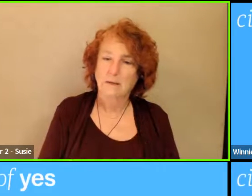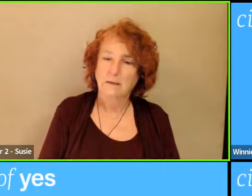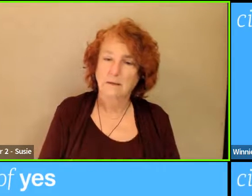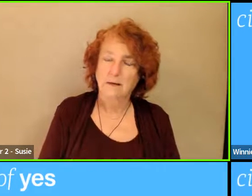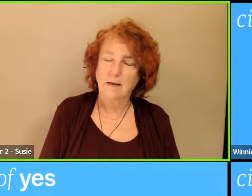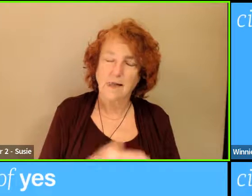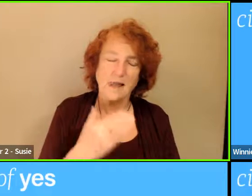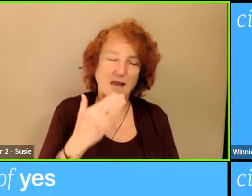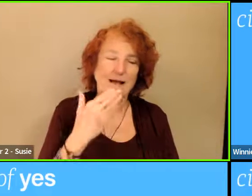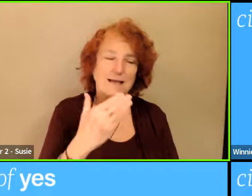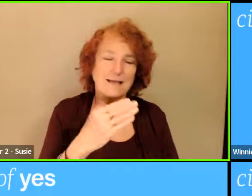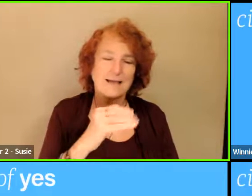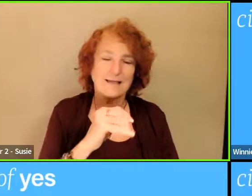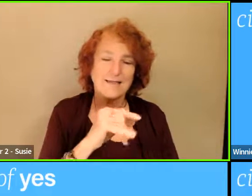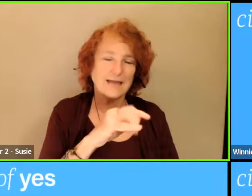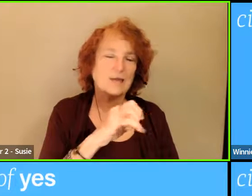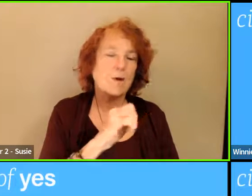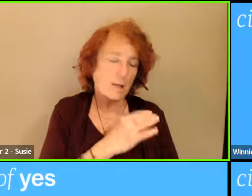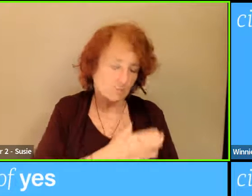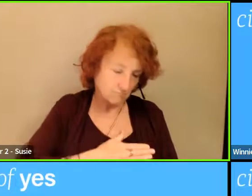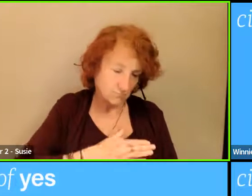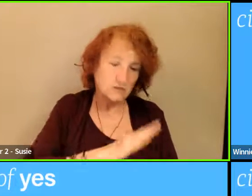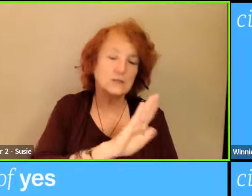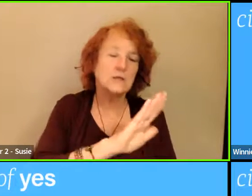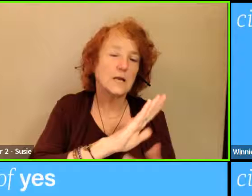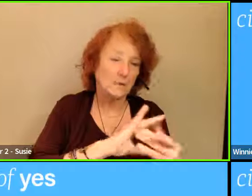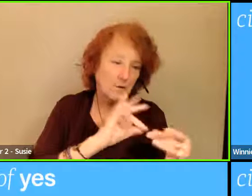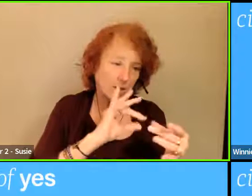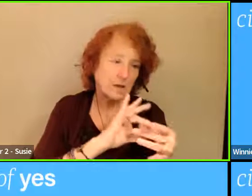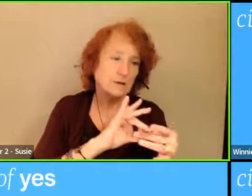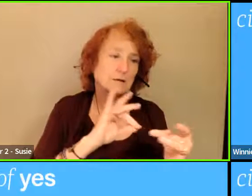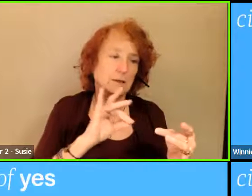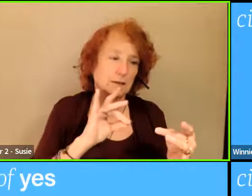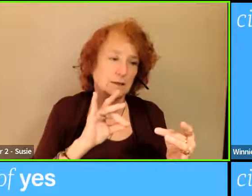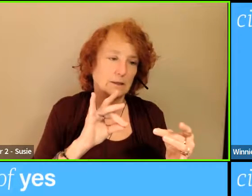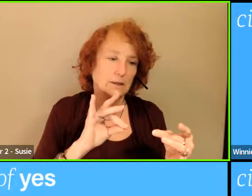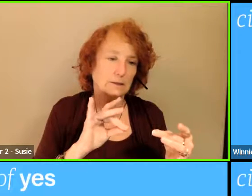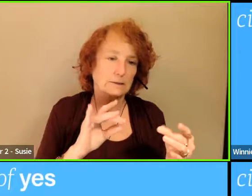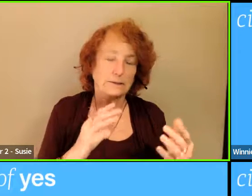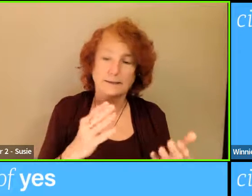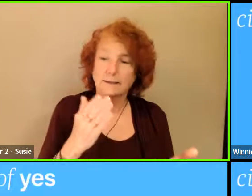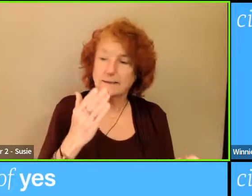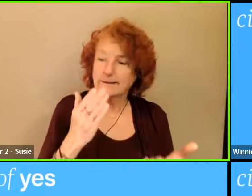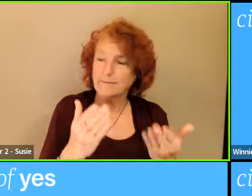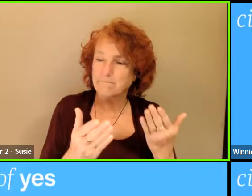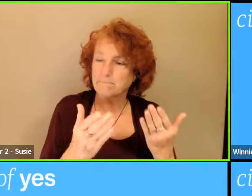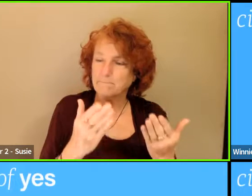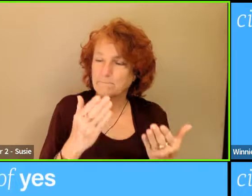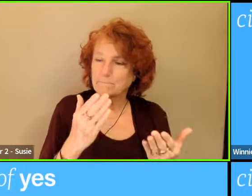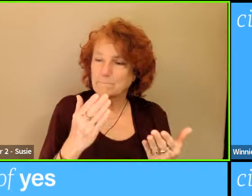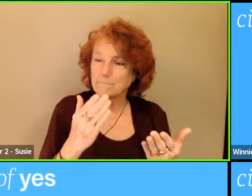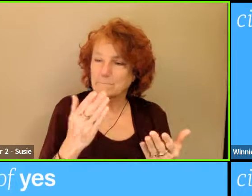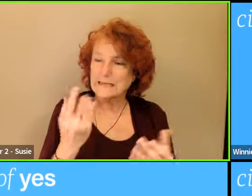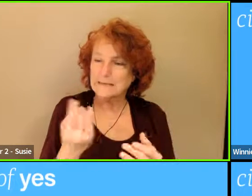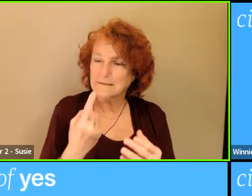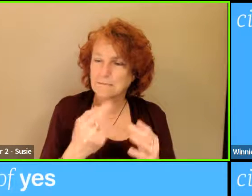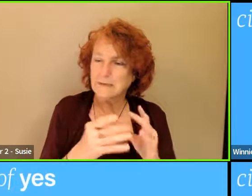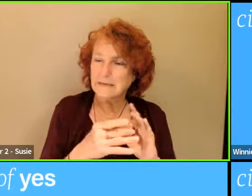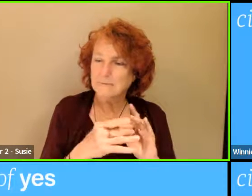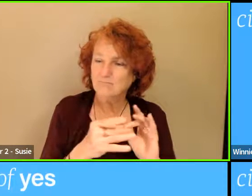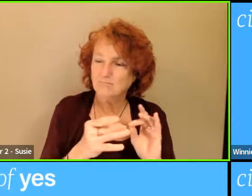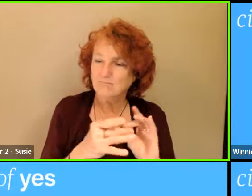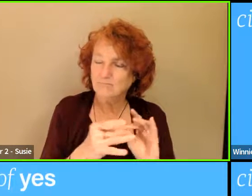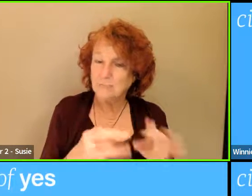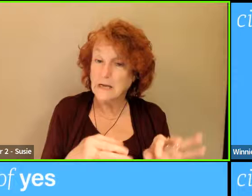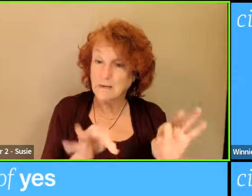Thank you, Olive. We really appreciate your comments. Maybe team, you can just talk a little bit about how